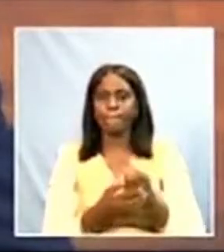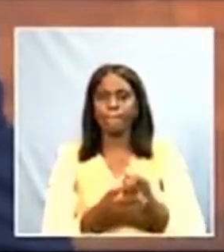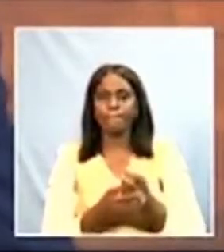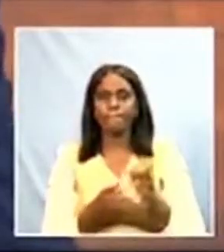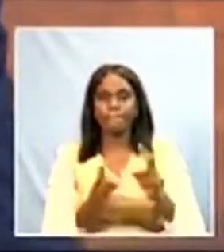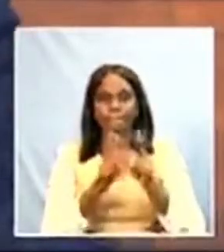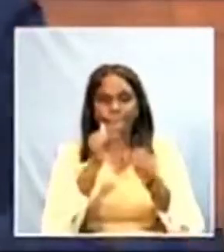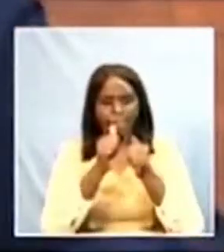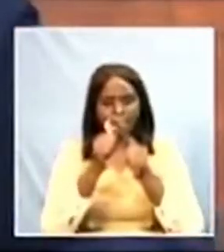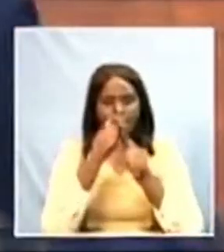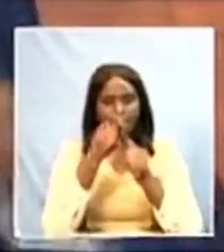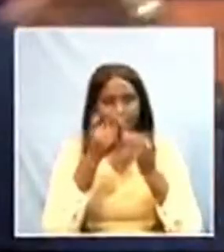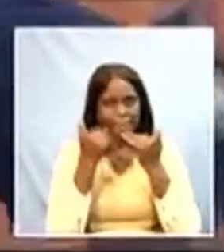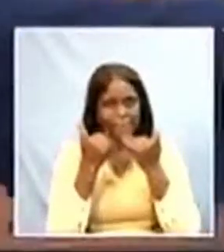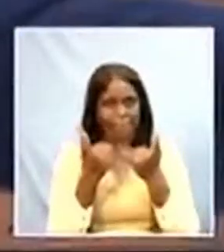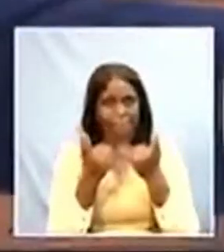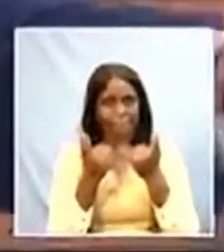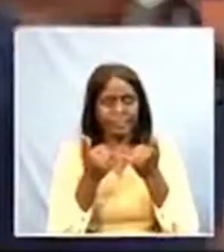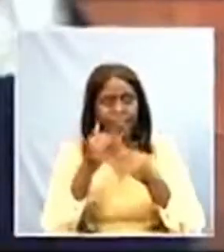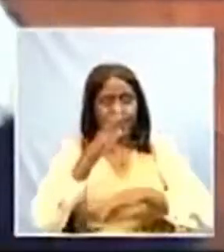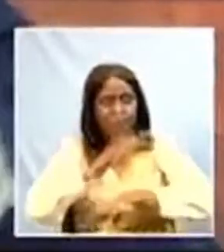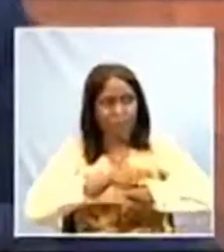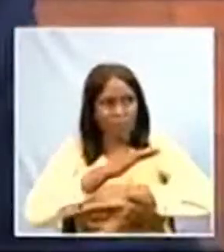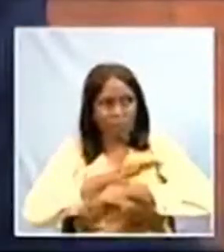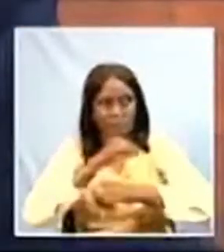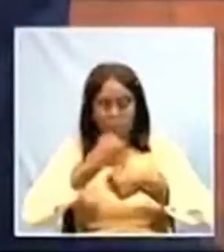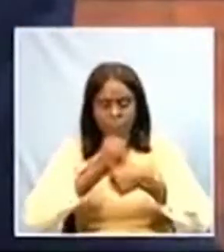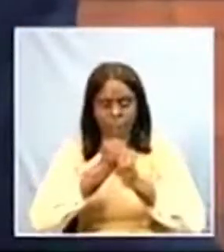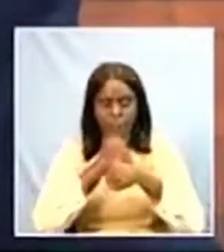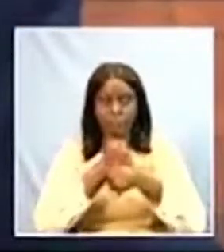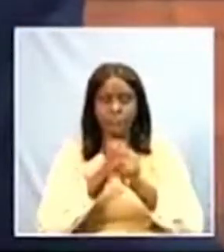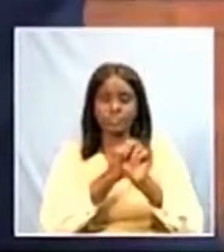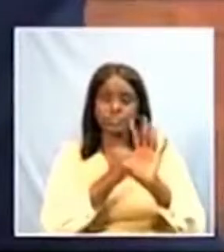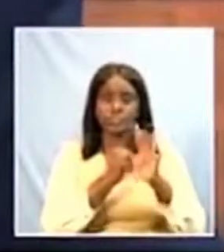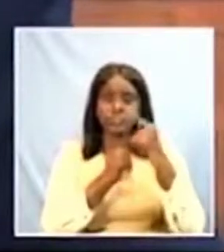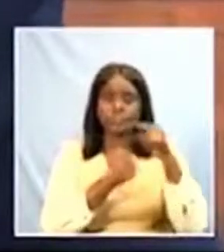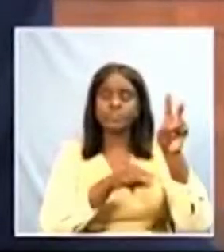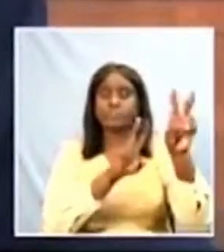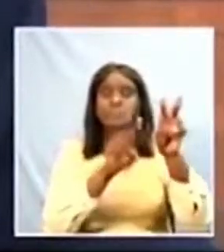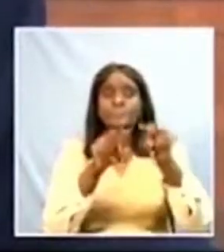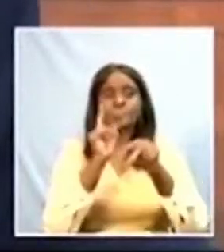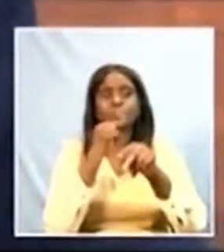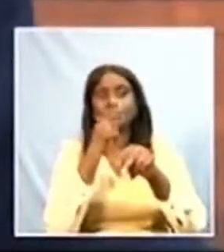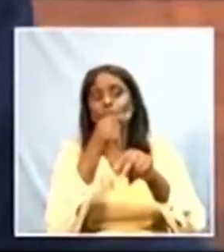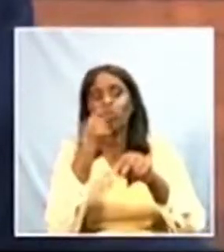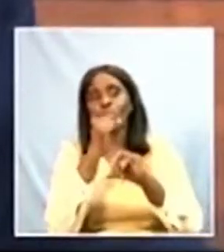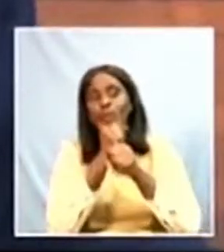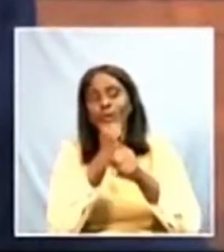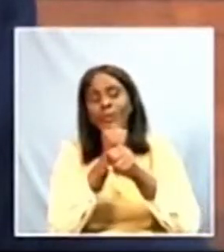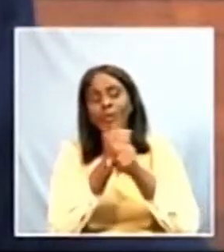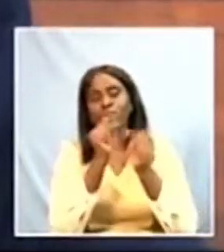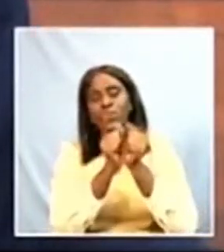So because you are saying now the desks were being manufactured there, who was supervising those works and the